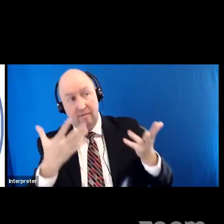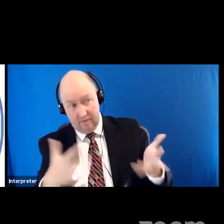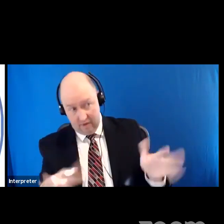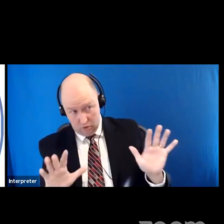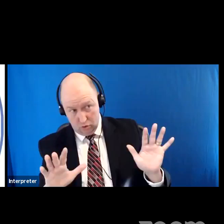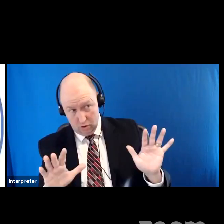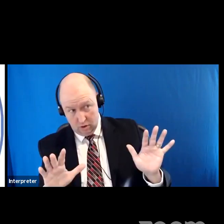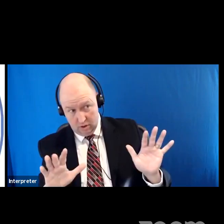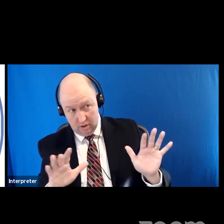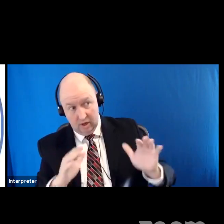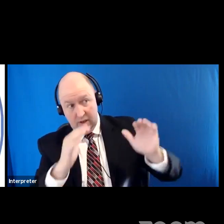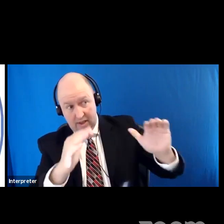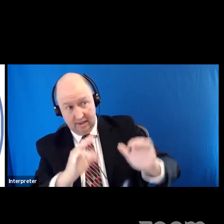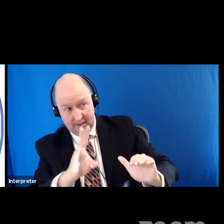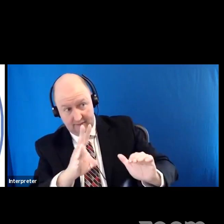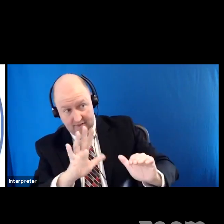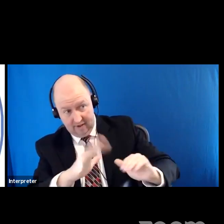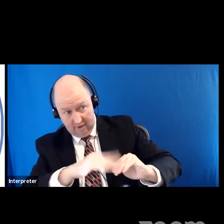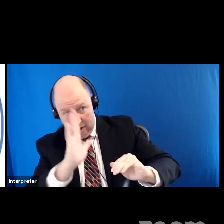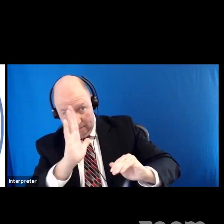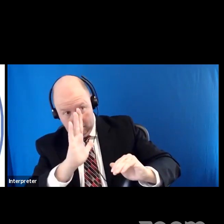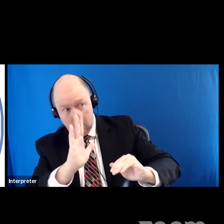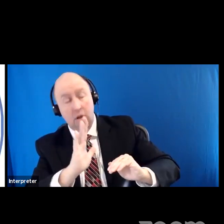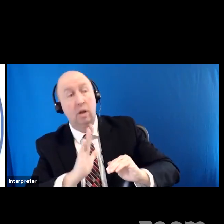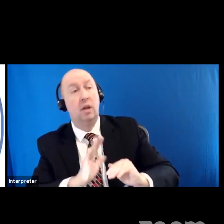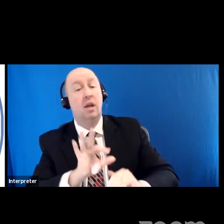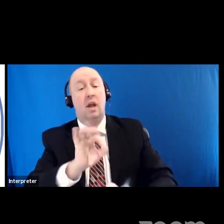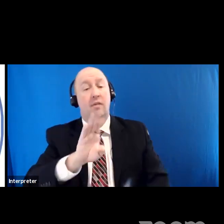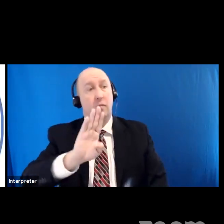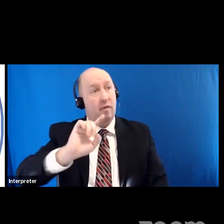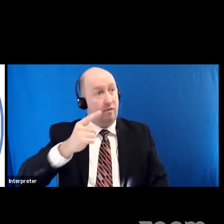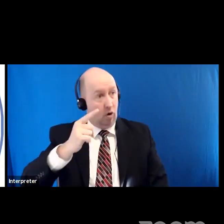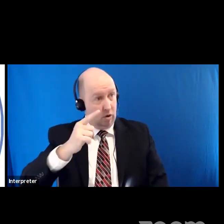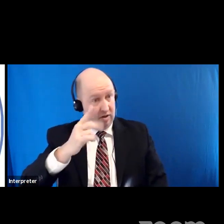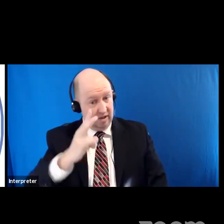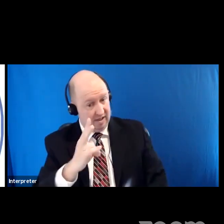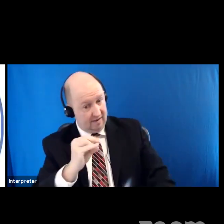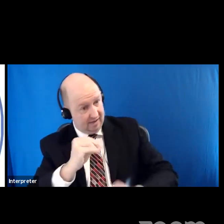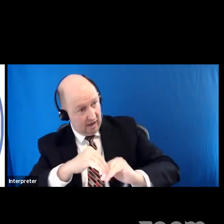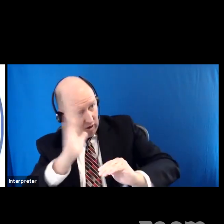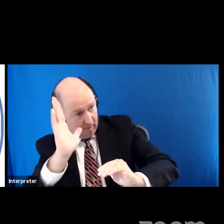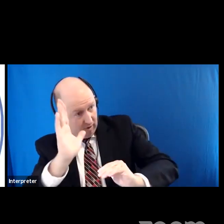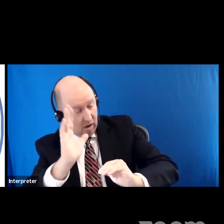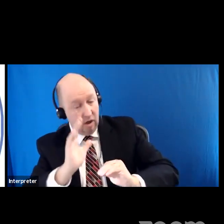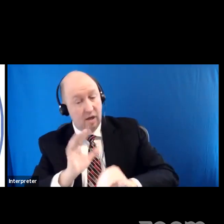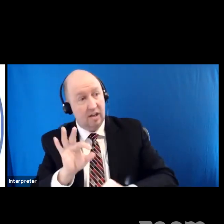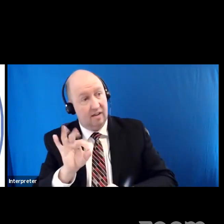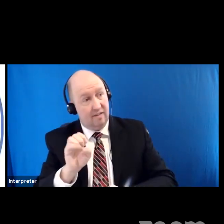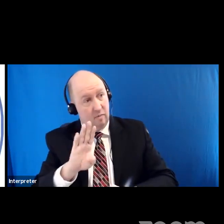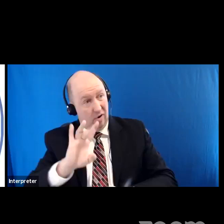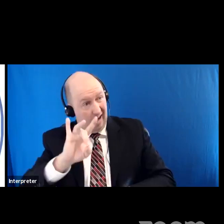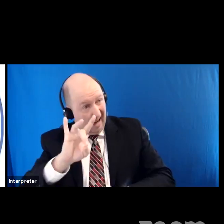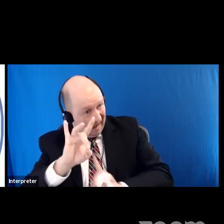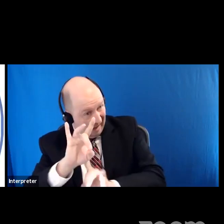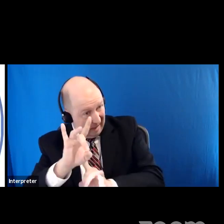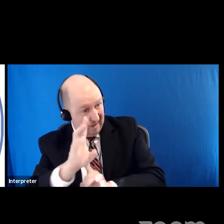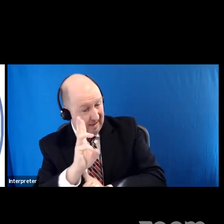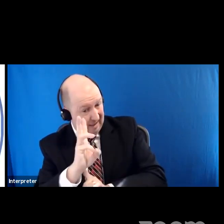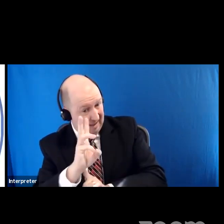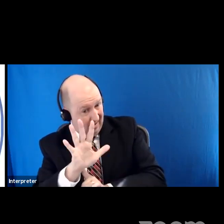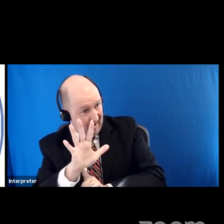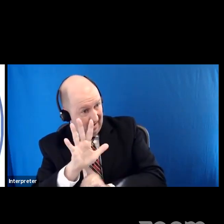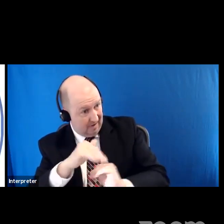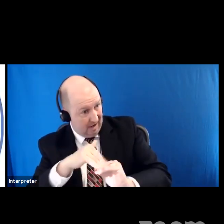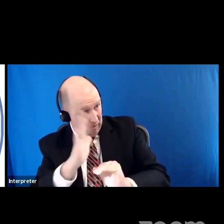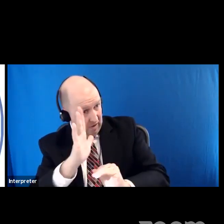on to 75 and up. February 1st, 70 and older, and then February 8th, 65, and